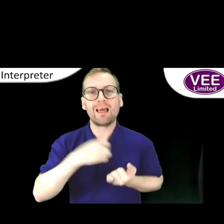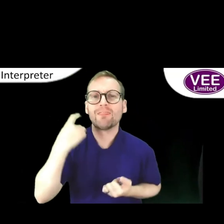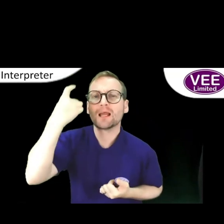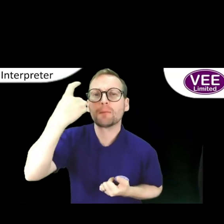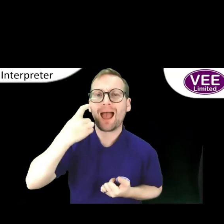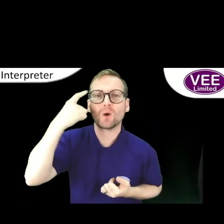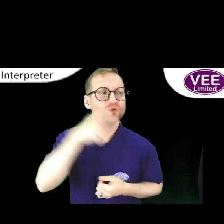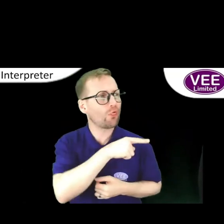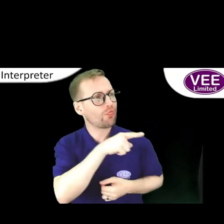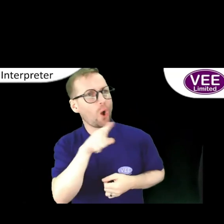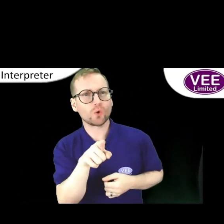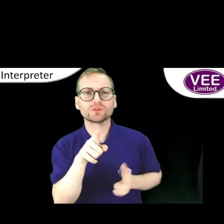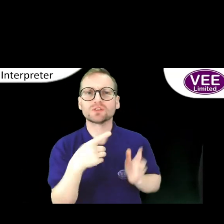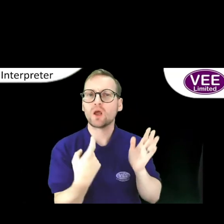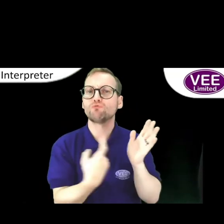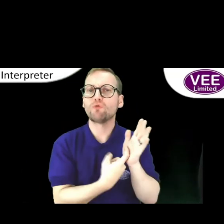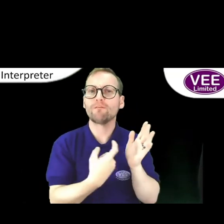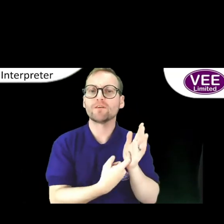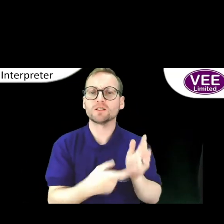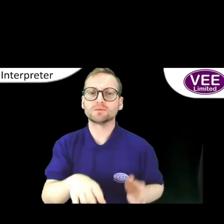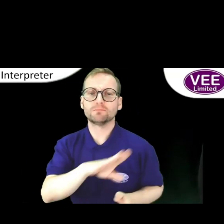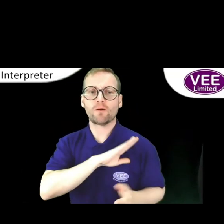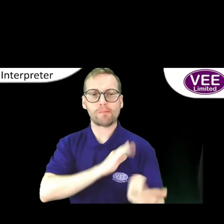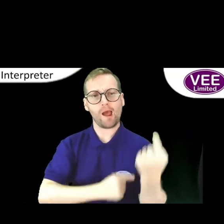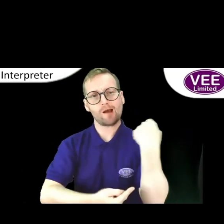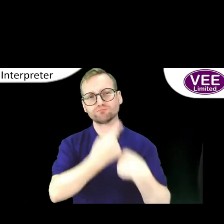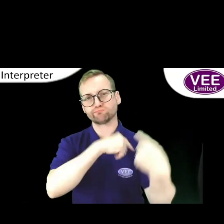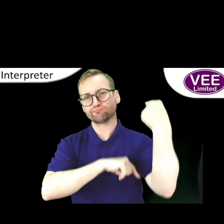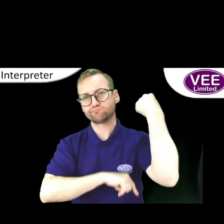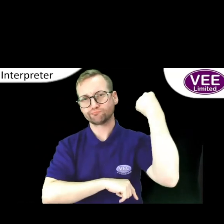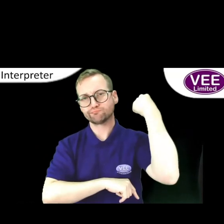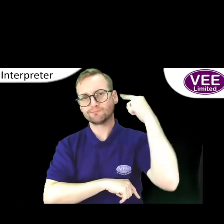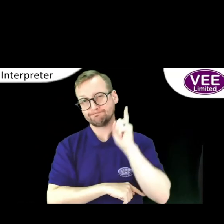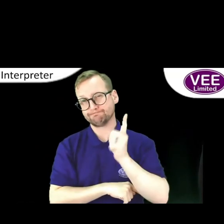About those poachers bold that night in Rufford Park.